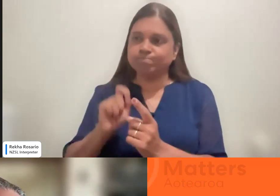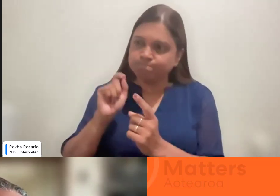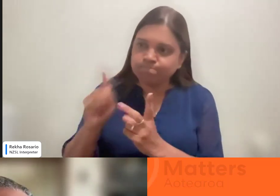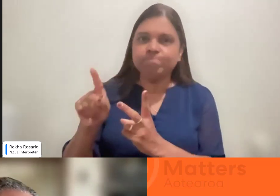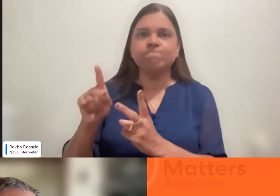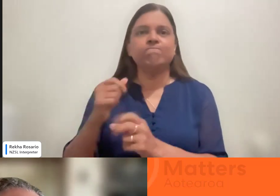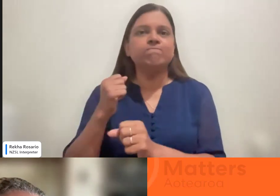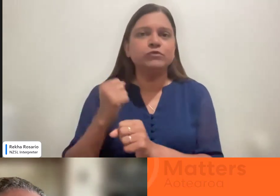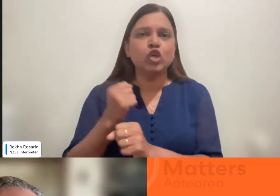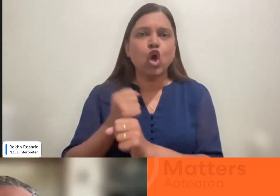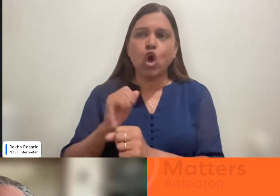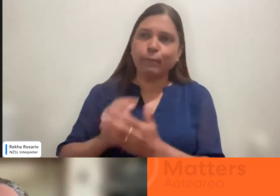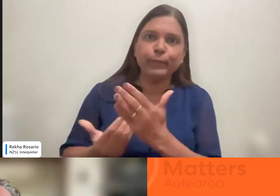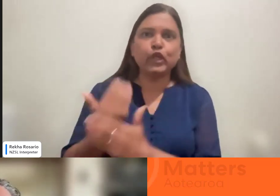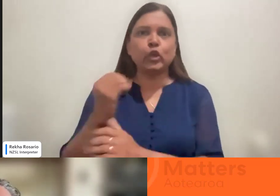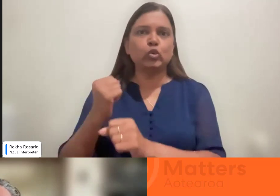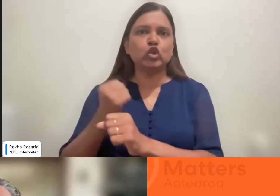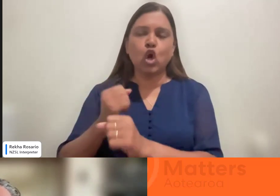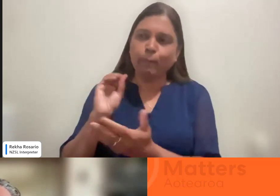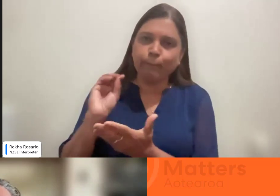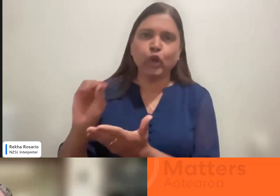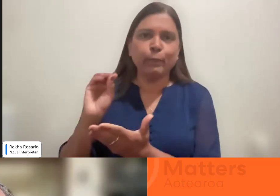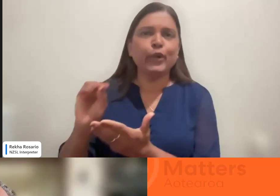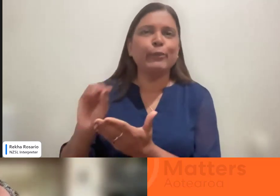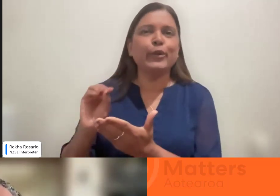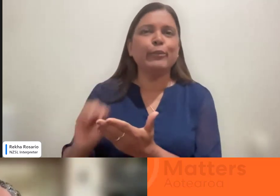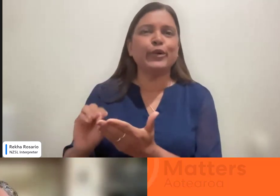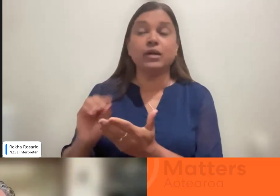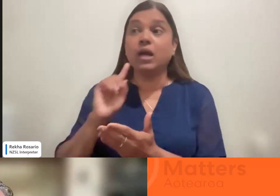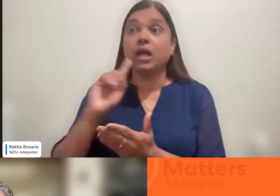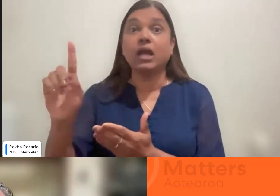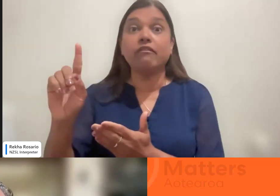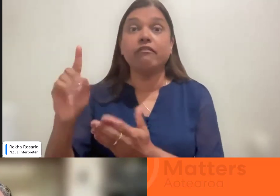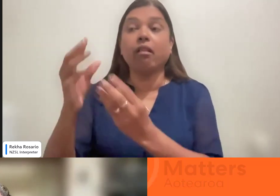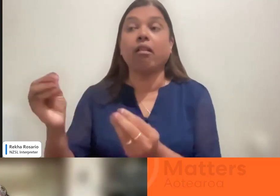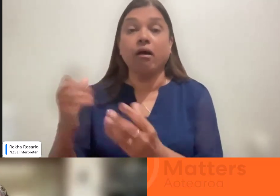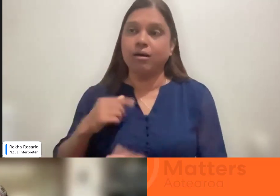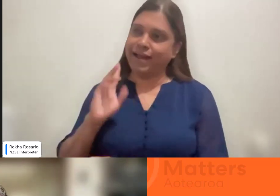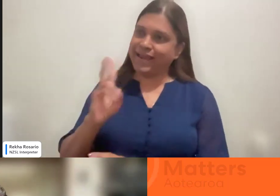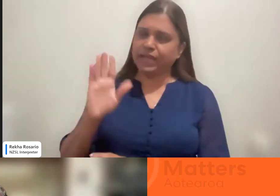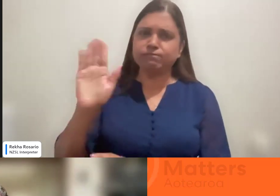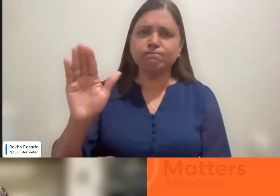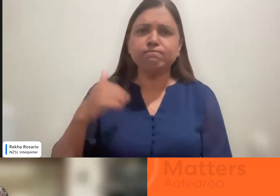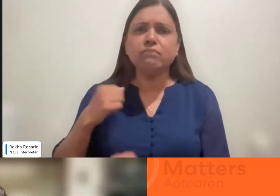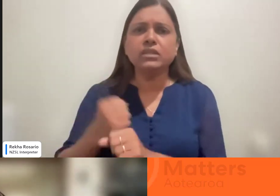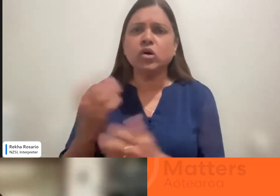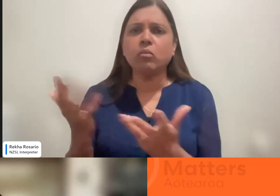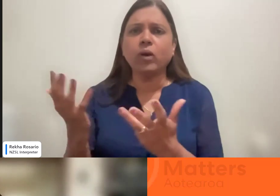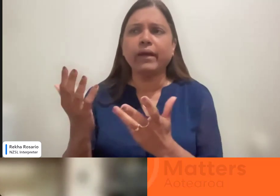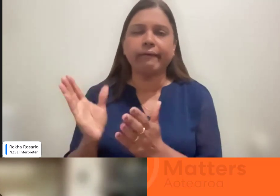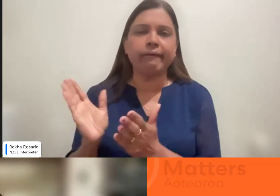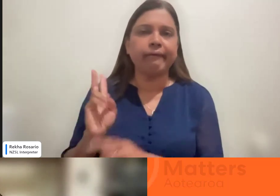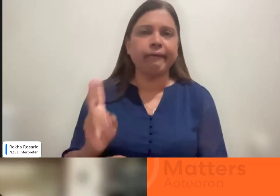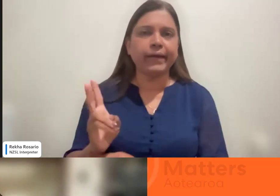I'll ring them up and say, why did you close it? And the most latest answer to that was it's only affecting